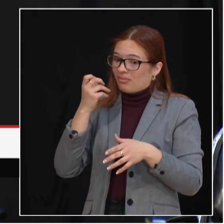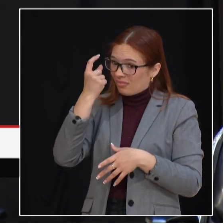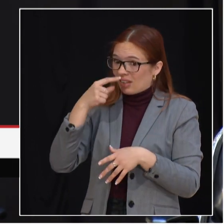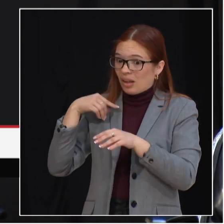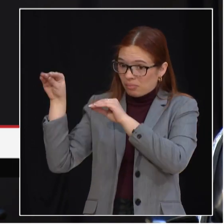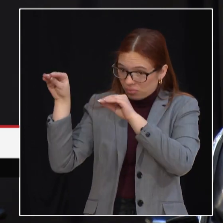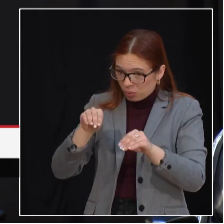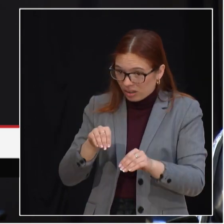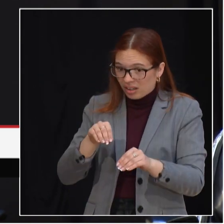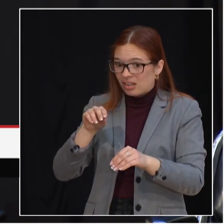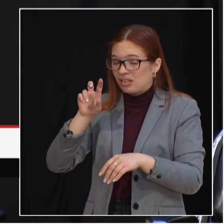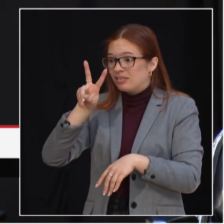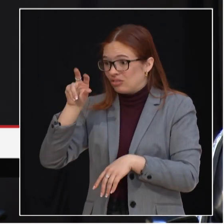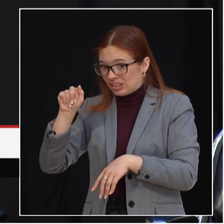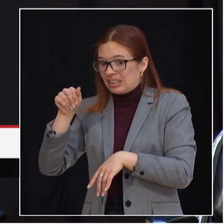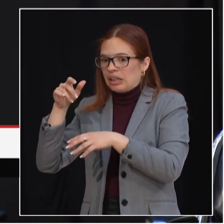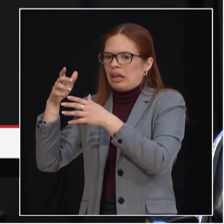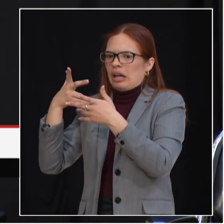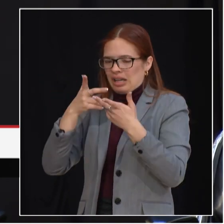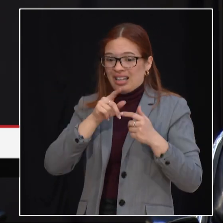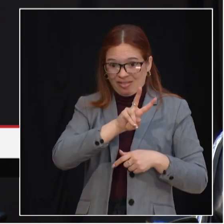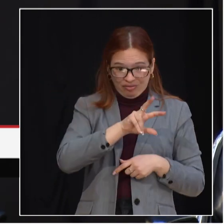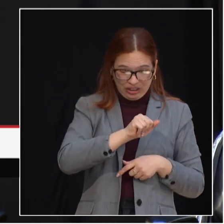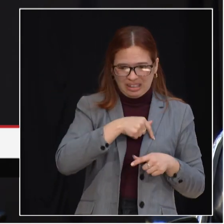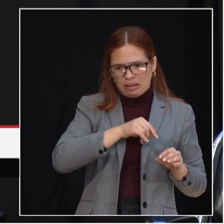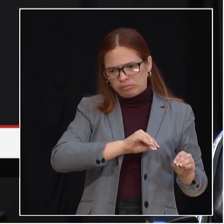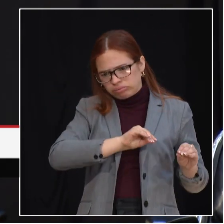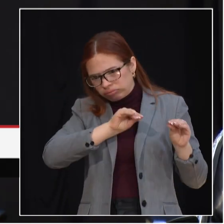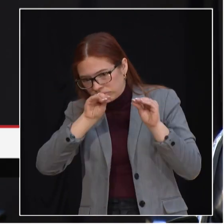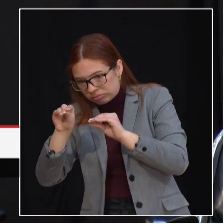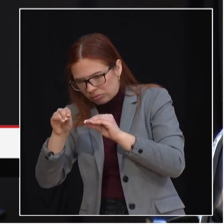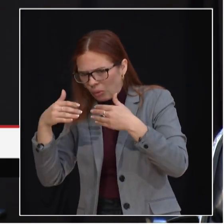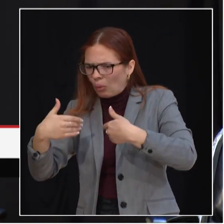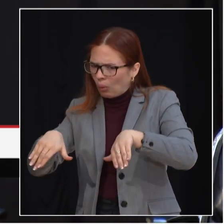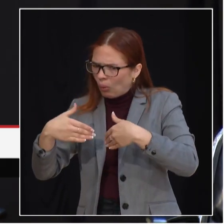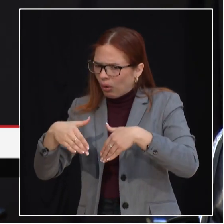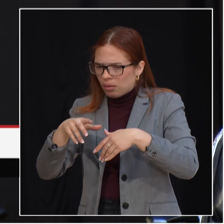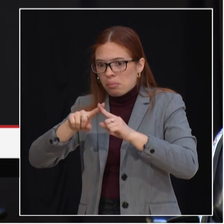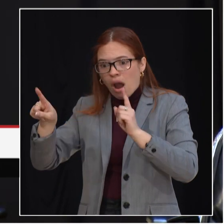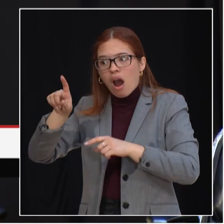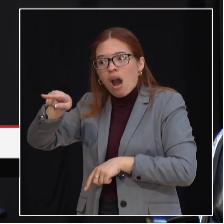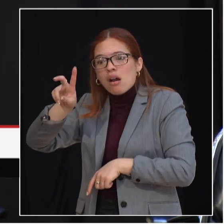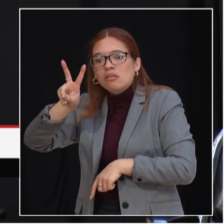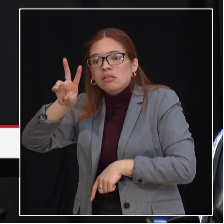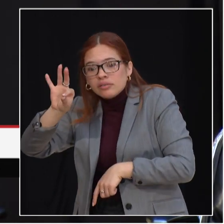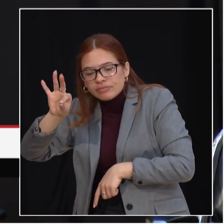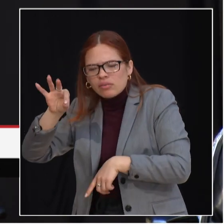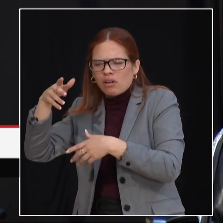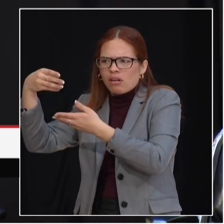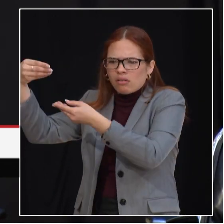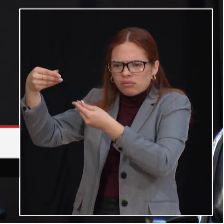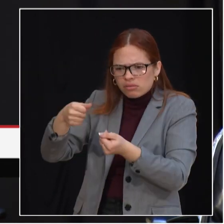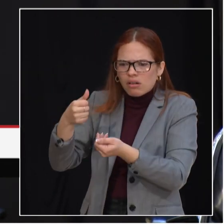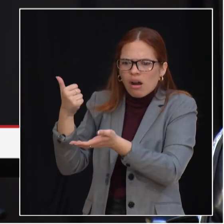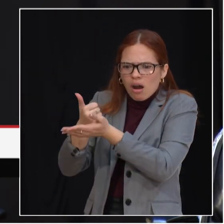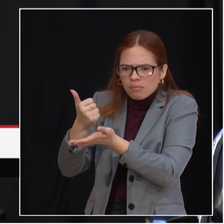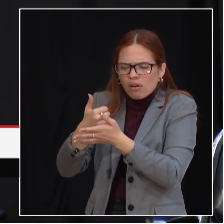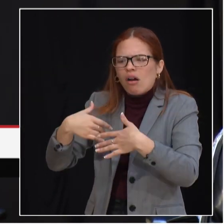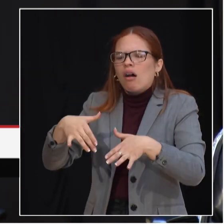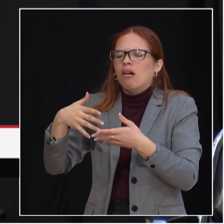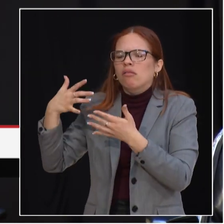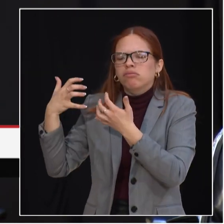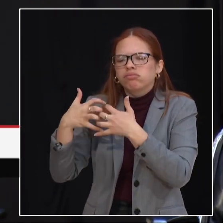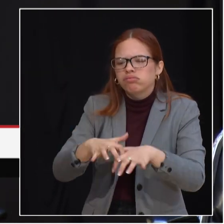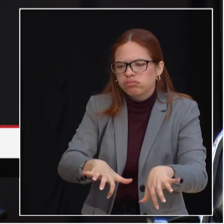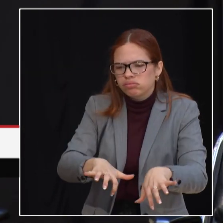the district, and it really helped us to be able to do that and to convince our other partners across the country that this is the right move